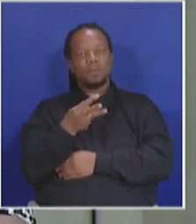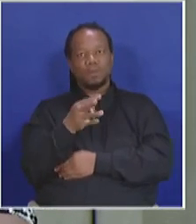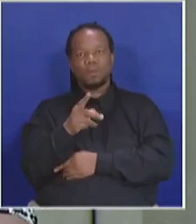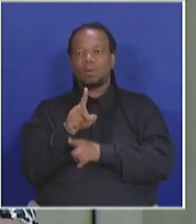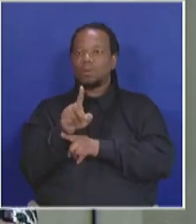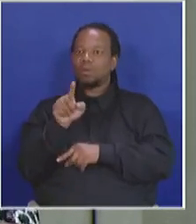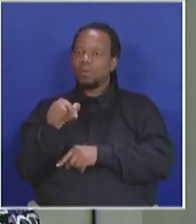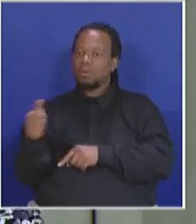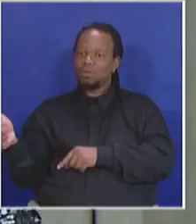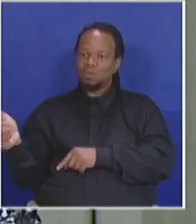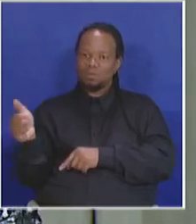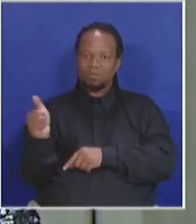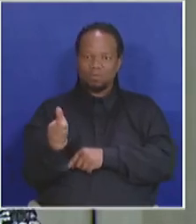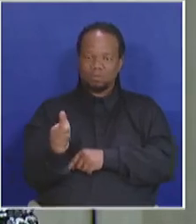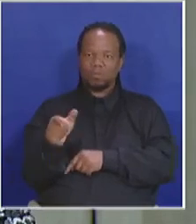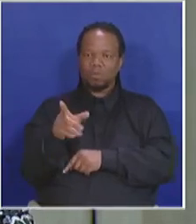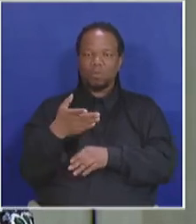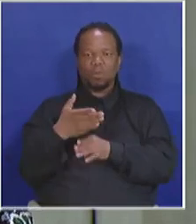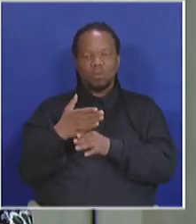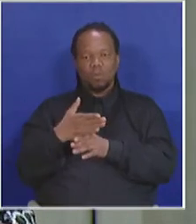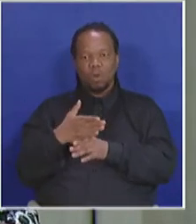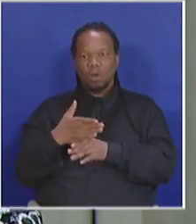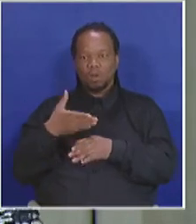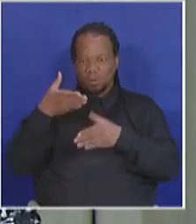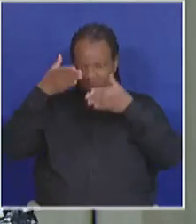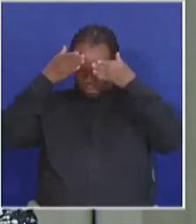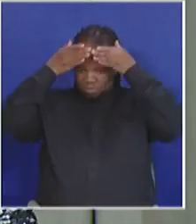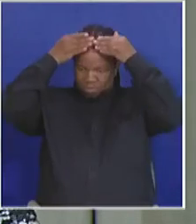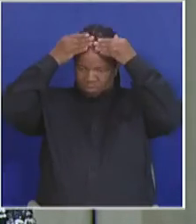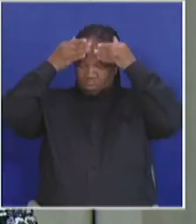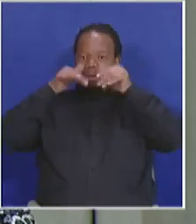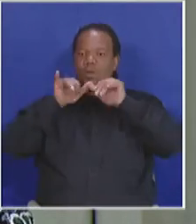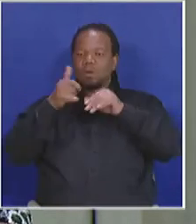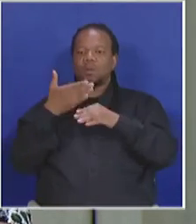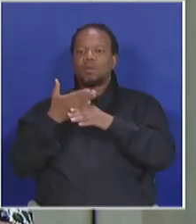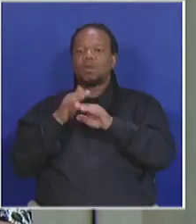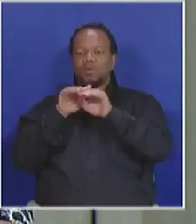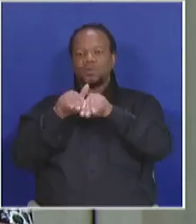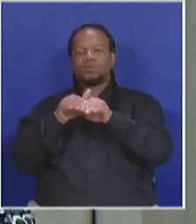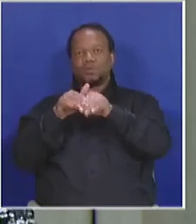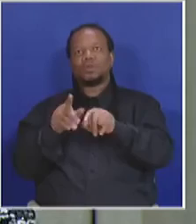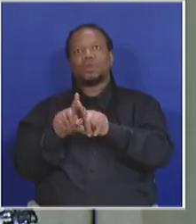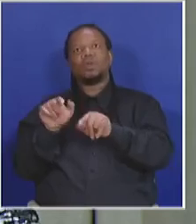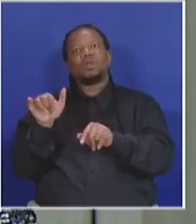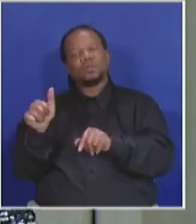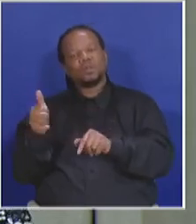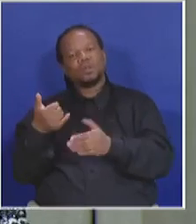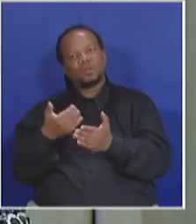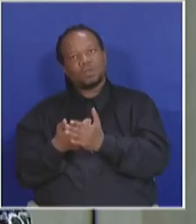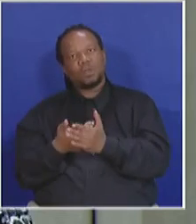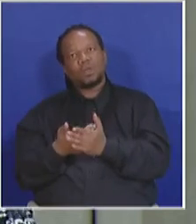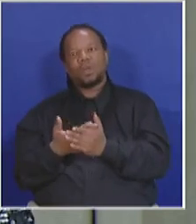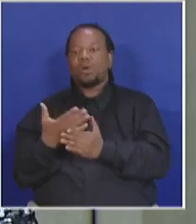South Africa's seafarers. And therefore, as a country, we can now produce seafarers that will actually be absorbed by a ship